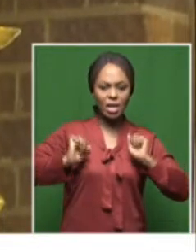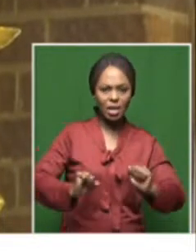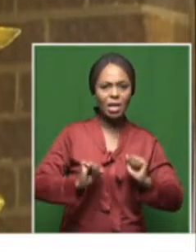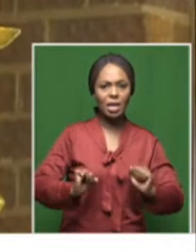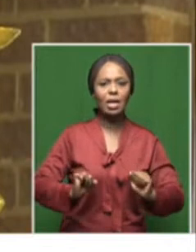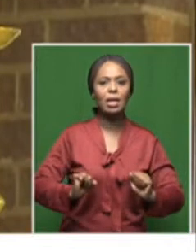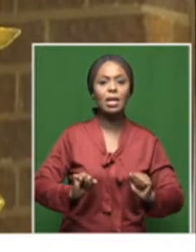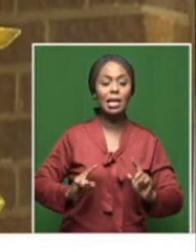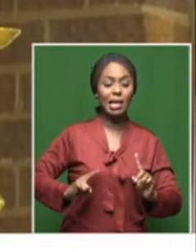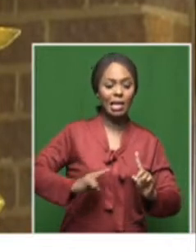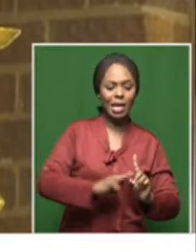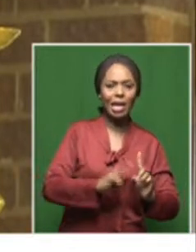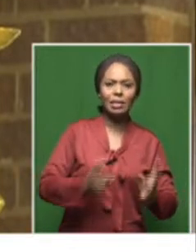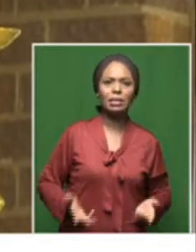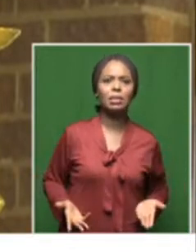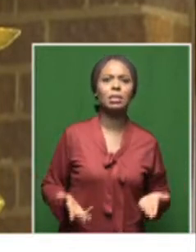service.